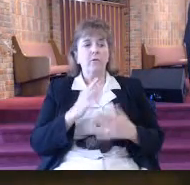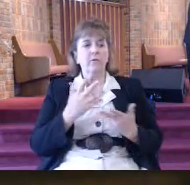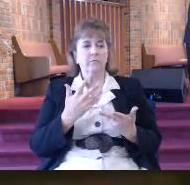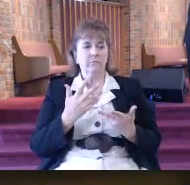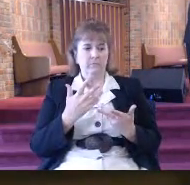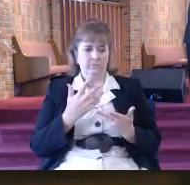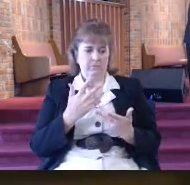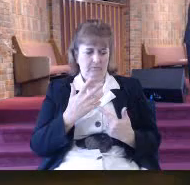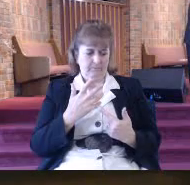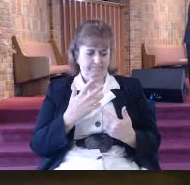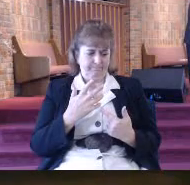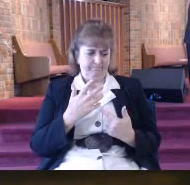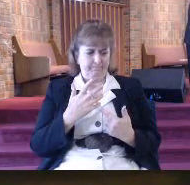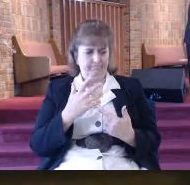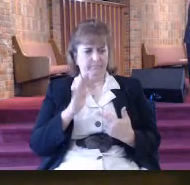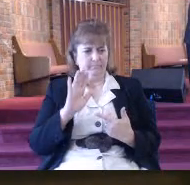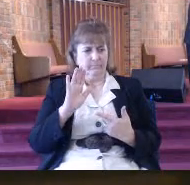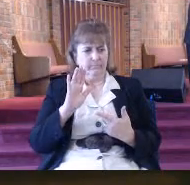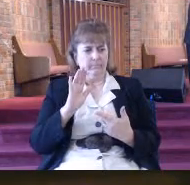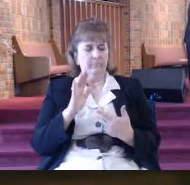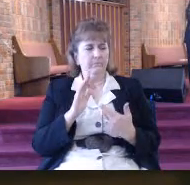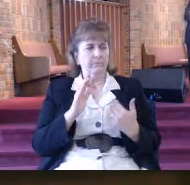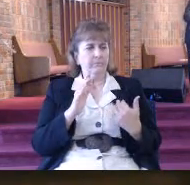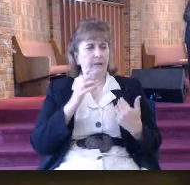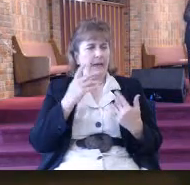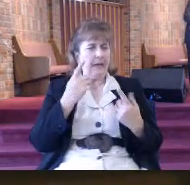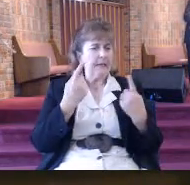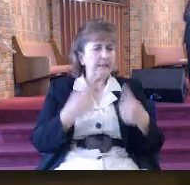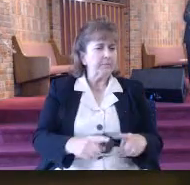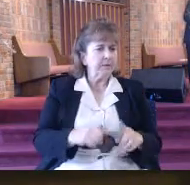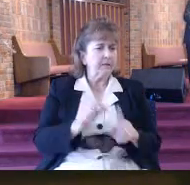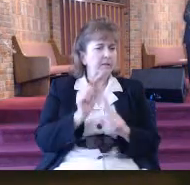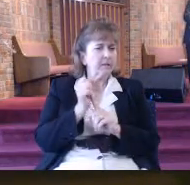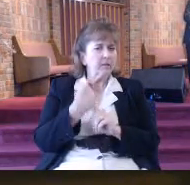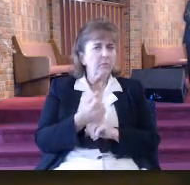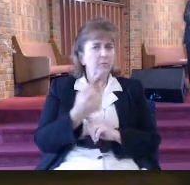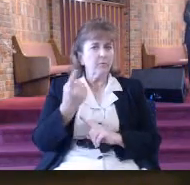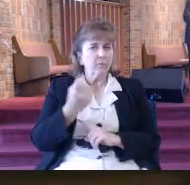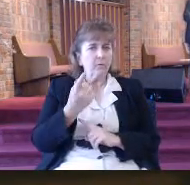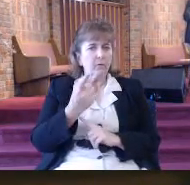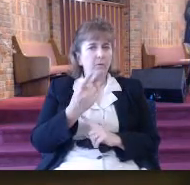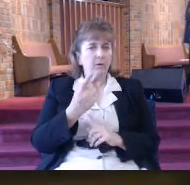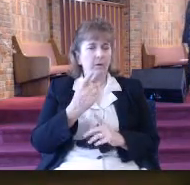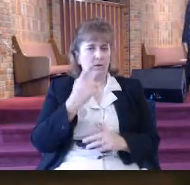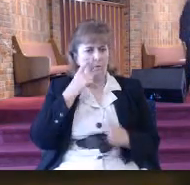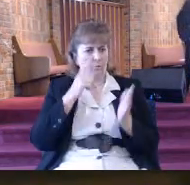or character when certain circumstances happen to them.